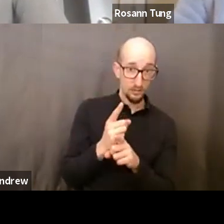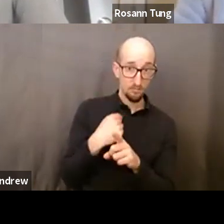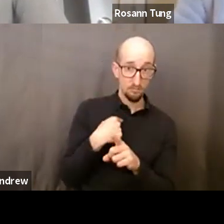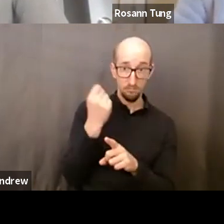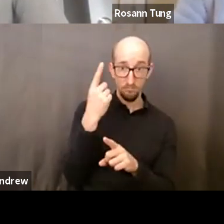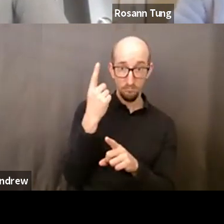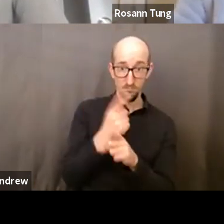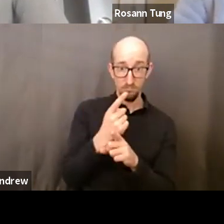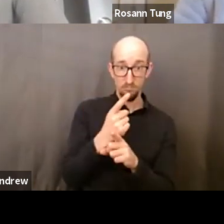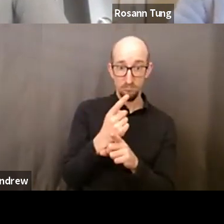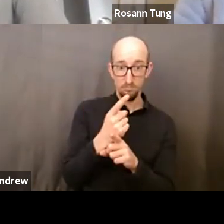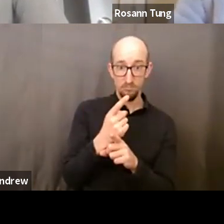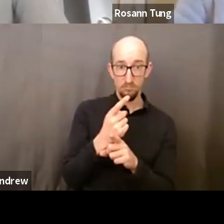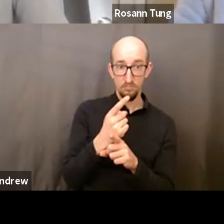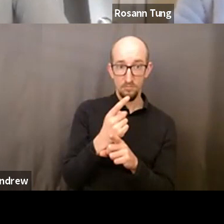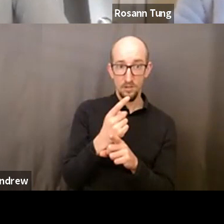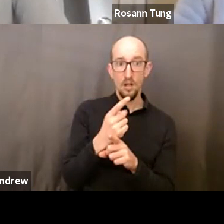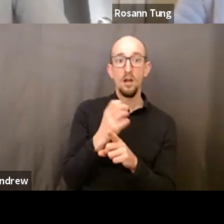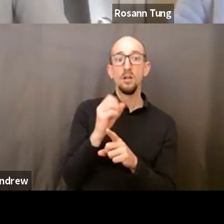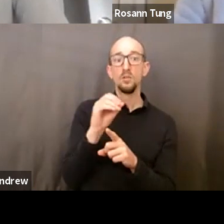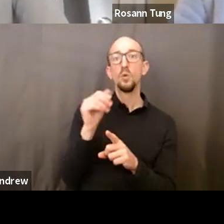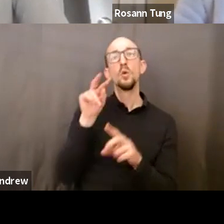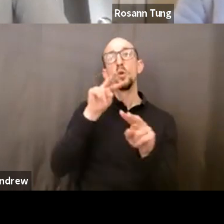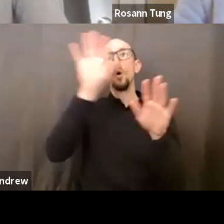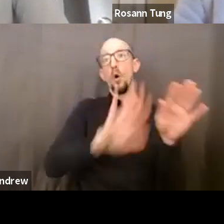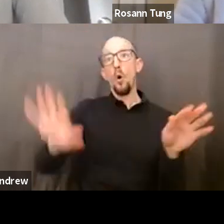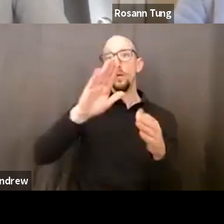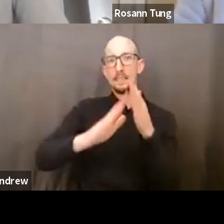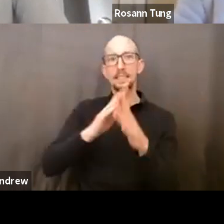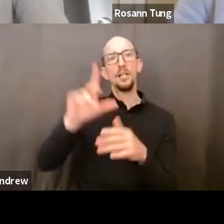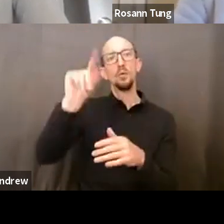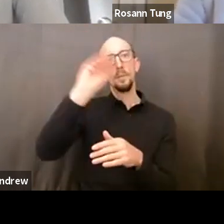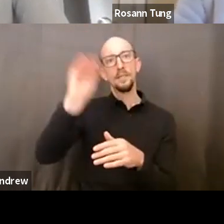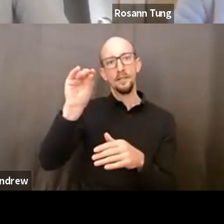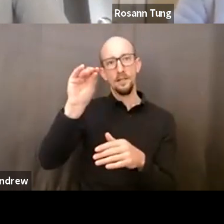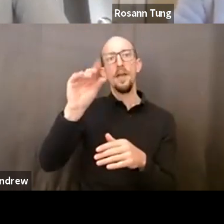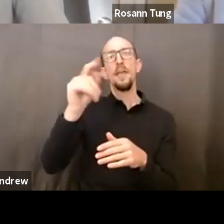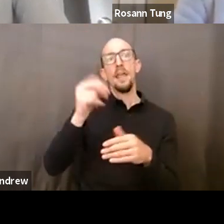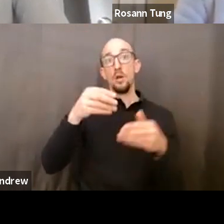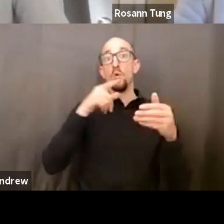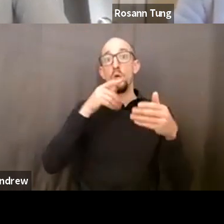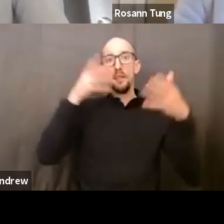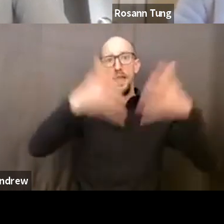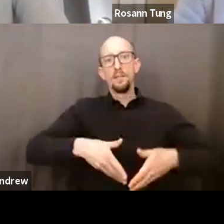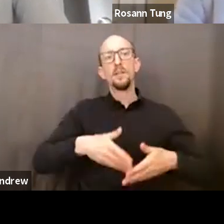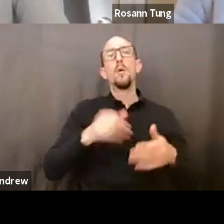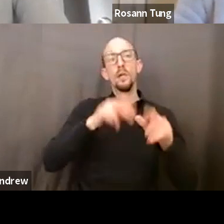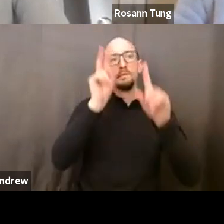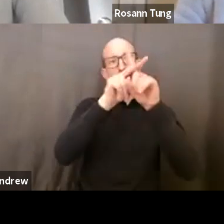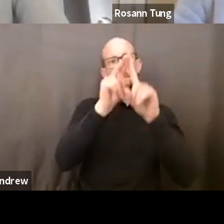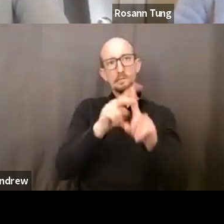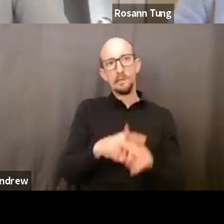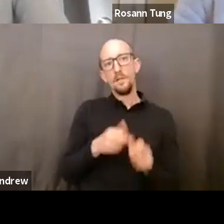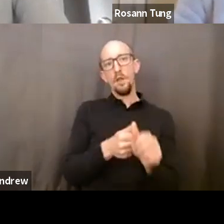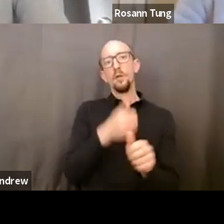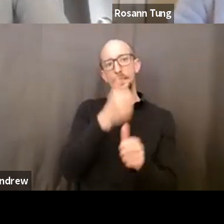think you'd have the 20% citywide, but then the remaining seats would be equally allotted to the tiers. That was one of the.